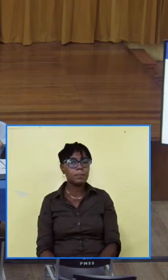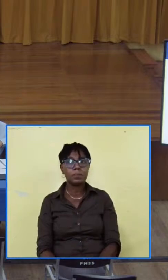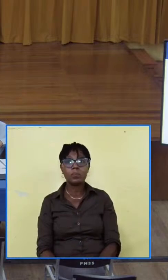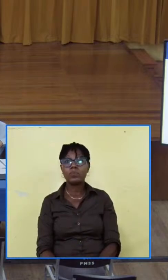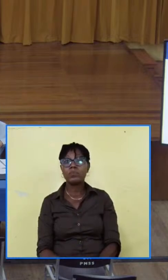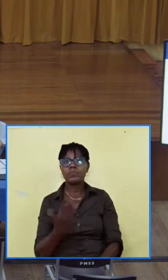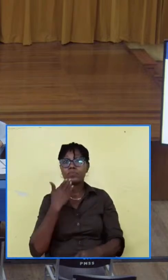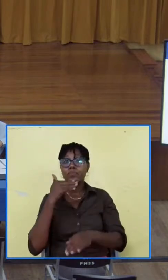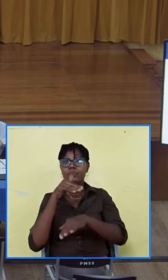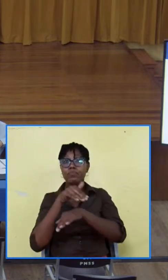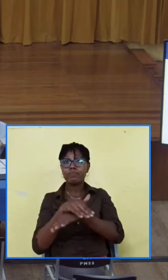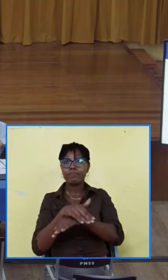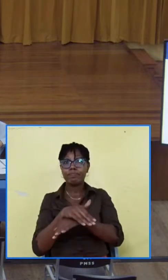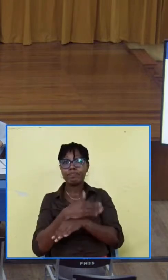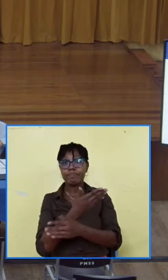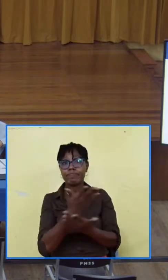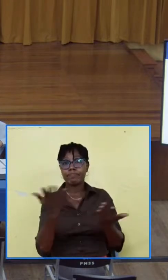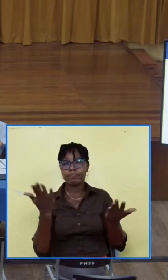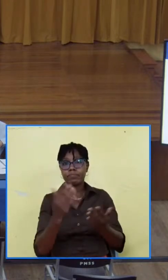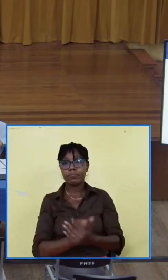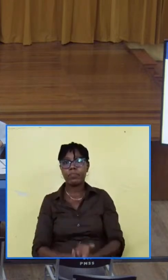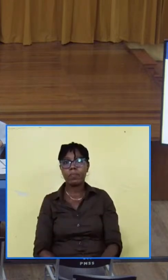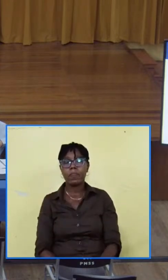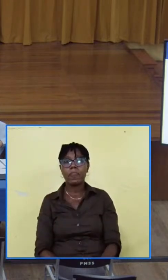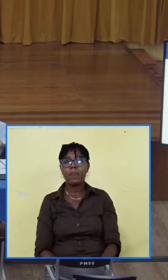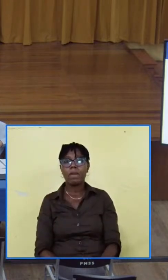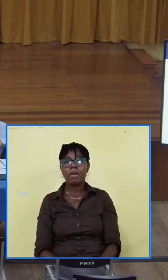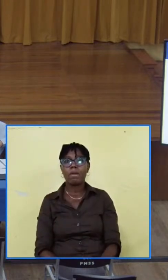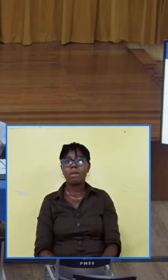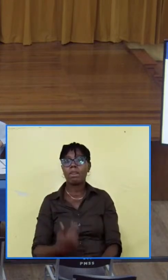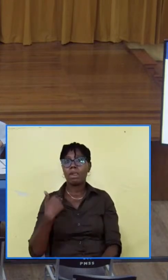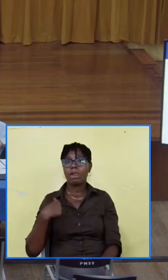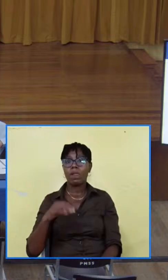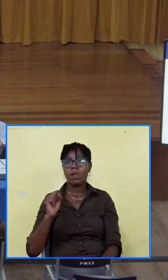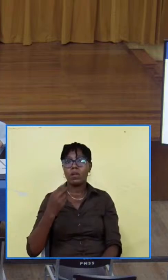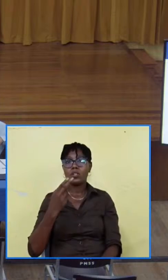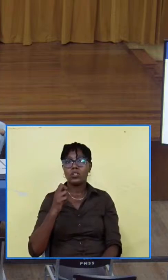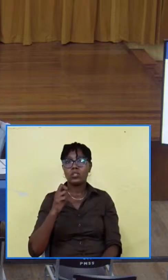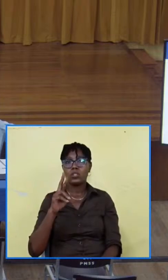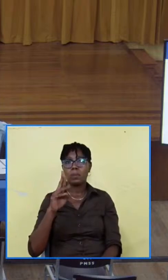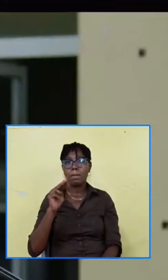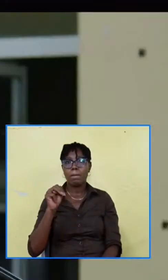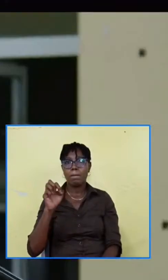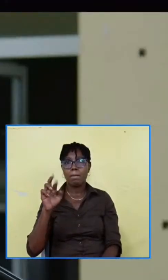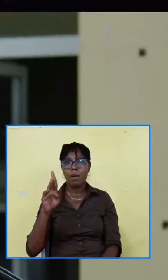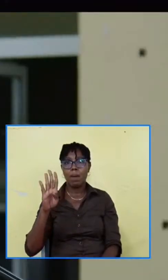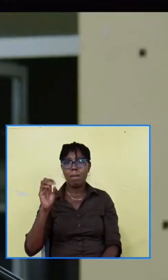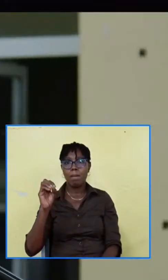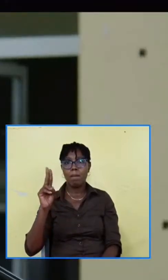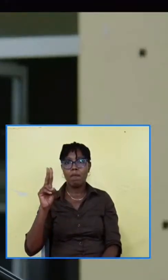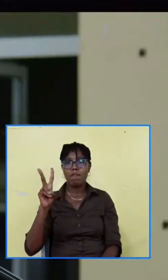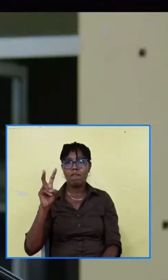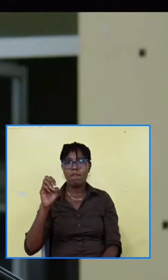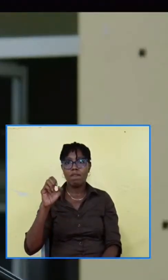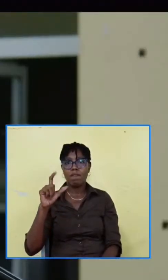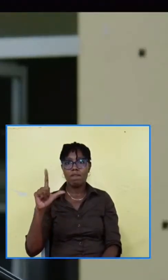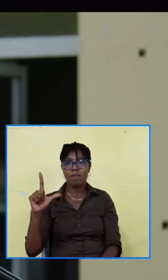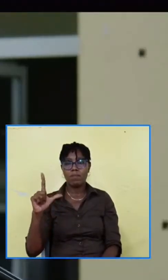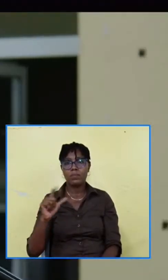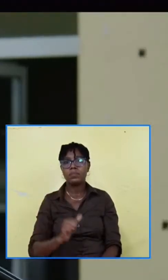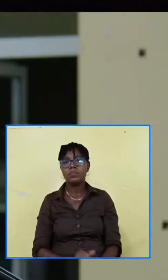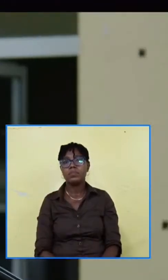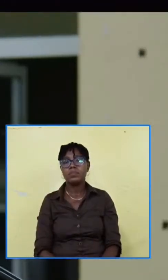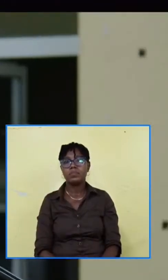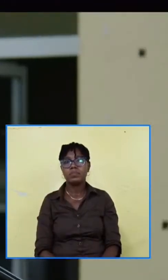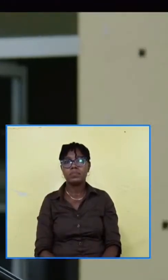Good night, everybody, and good night to the panel. My submission will be, the name is Shamar Bovell. My submission will be Shamar